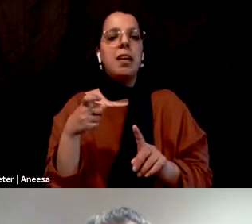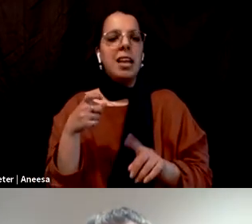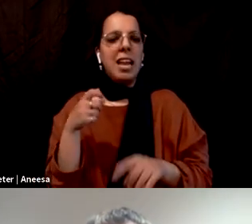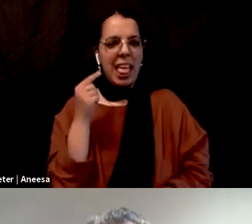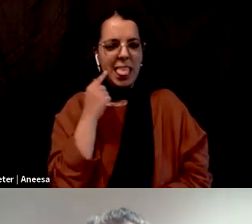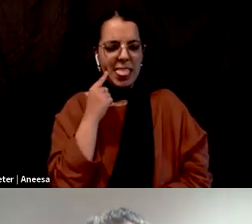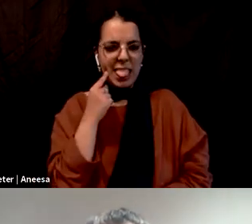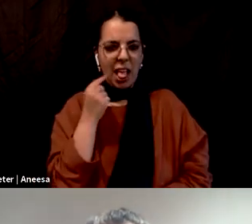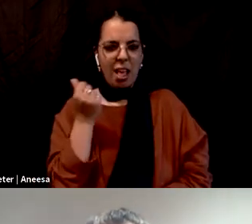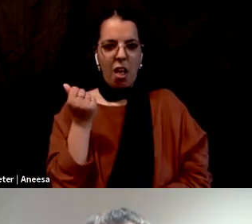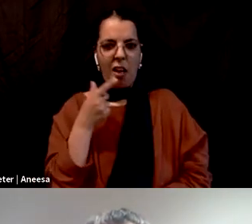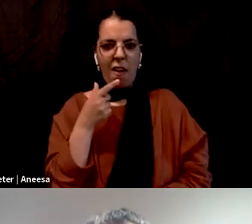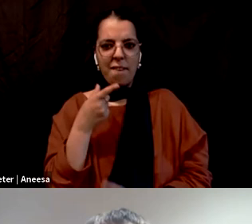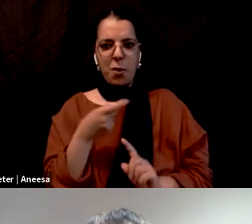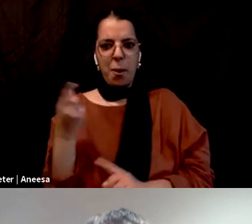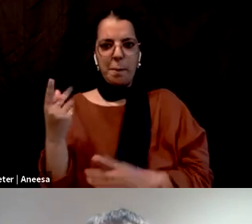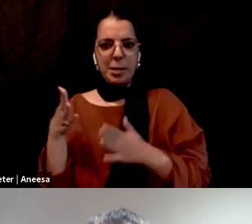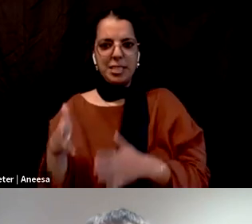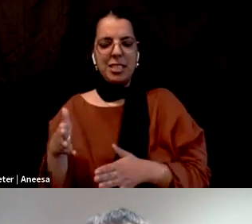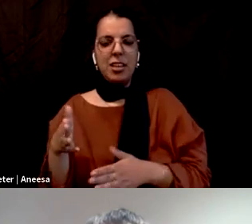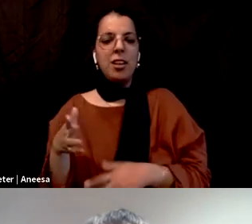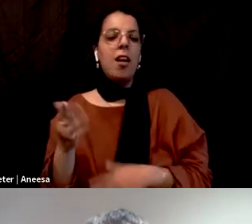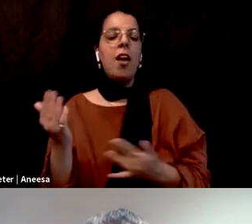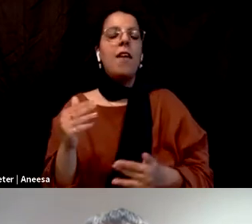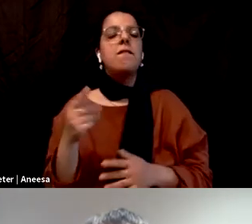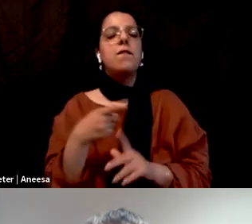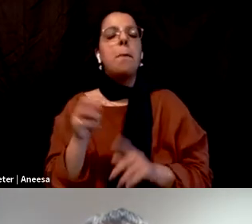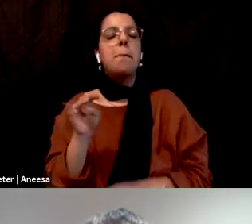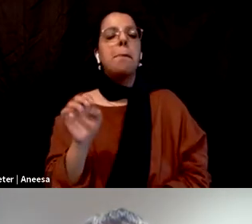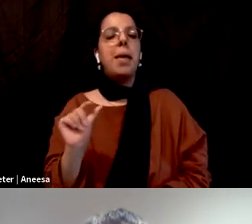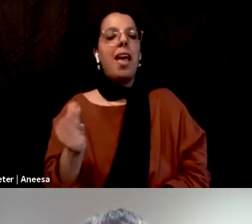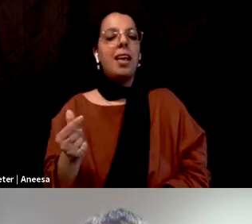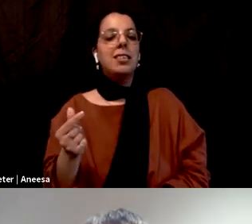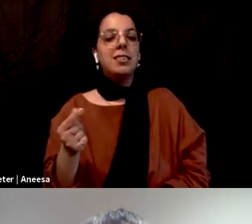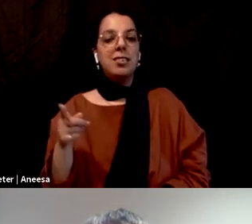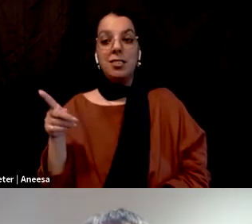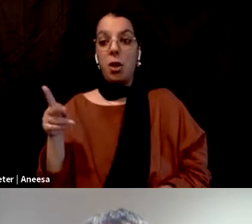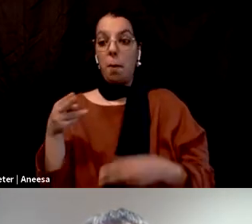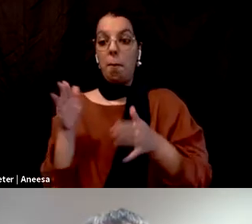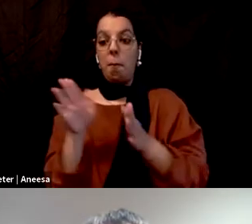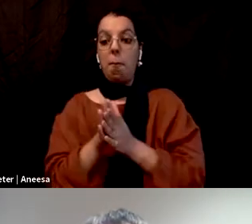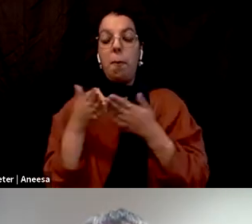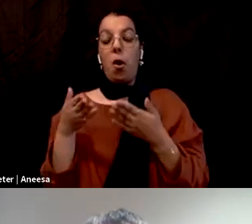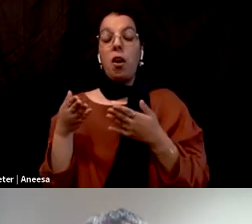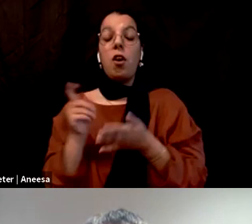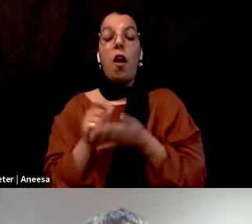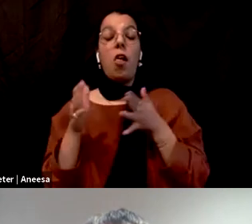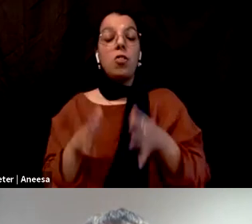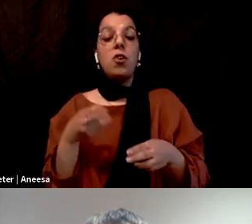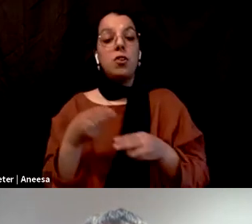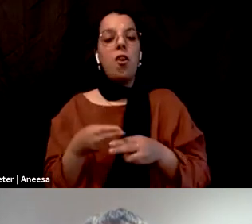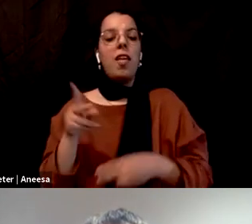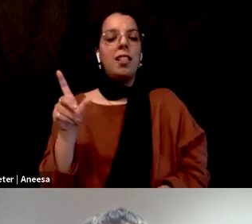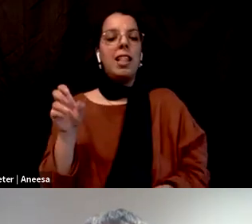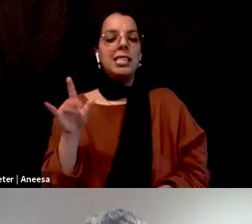just sorry, from Meg. Remembering the book by Leslie Frost, The Forgotten Pathways of